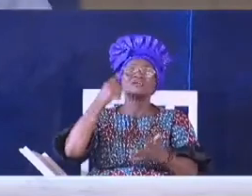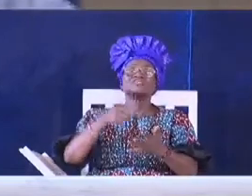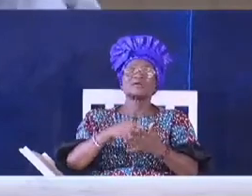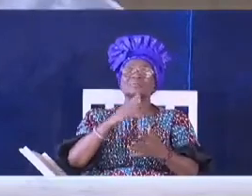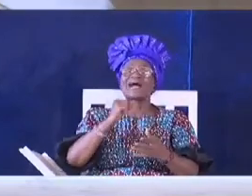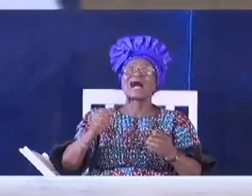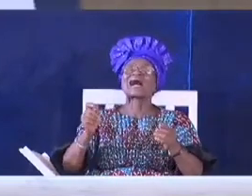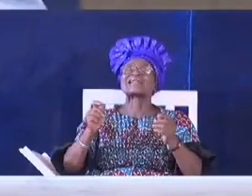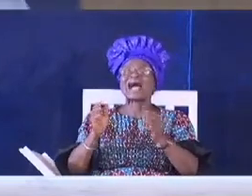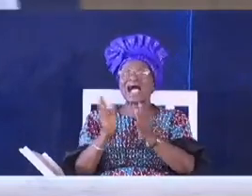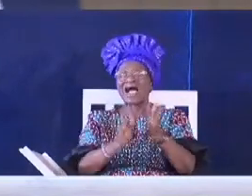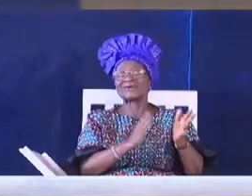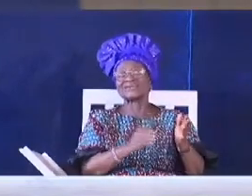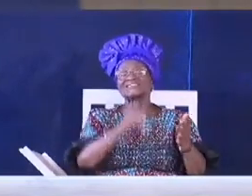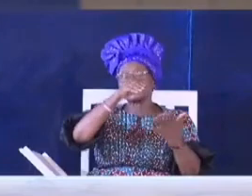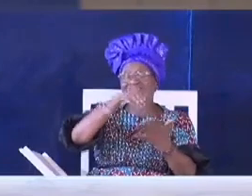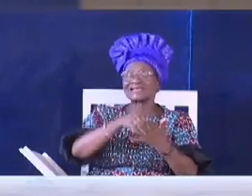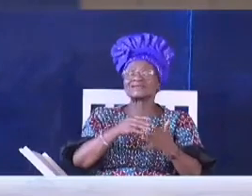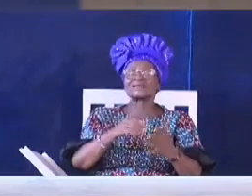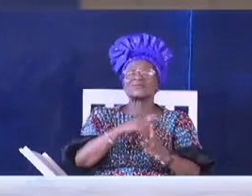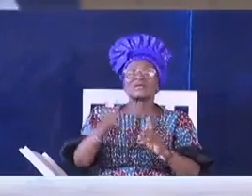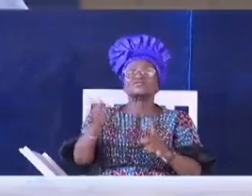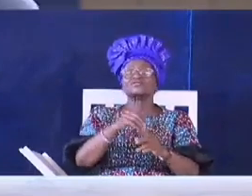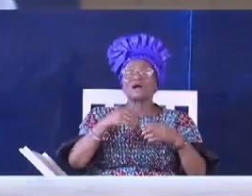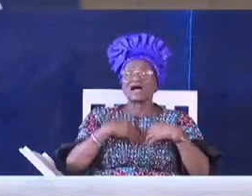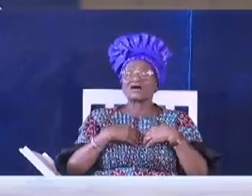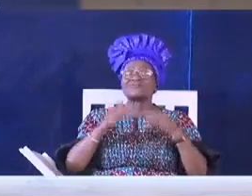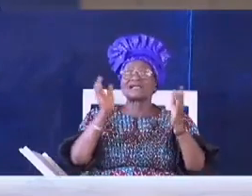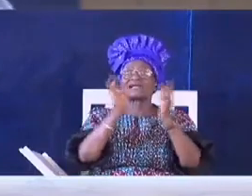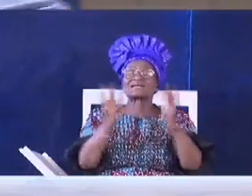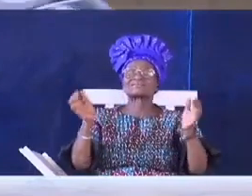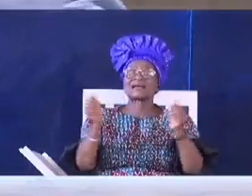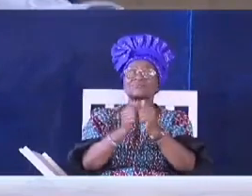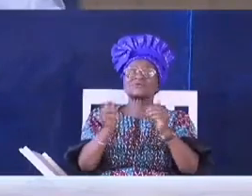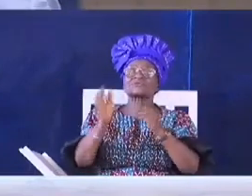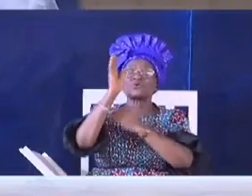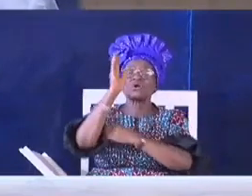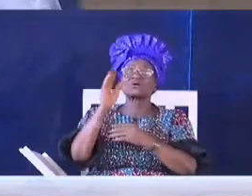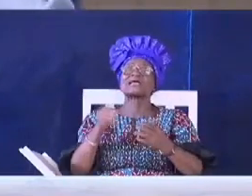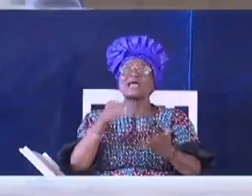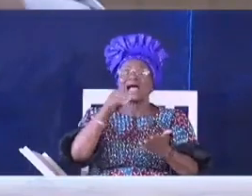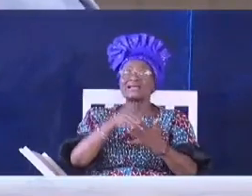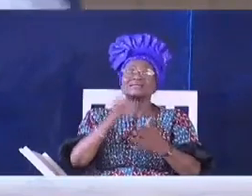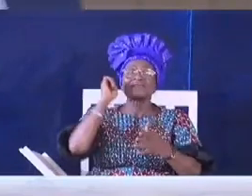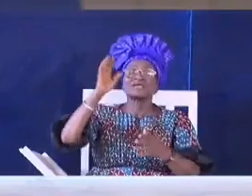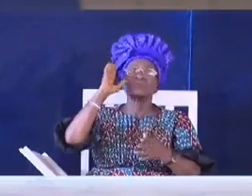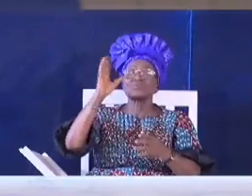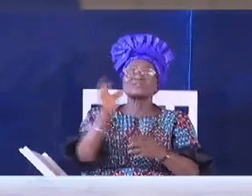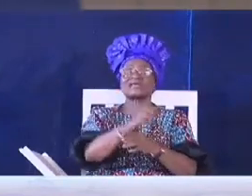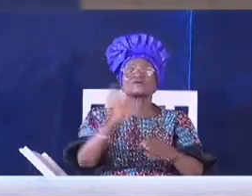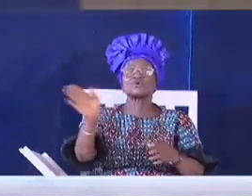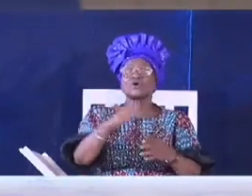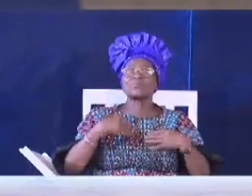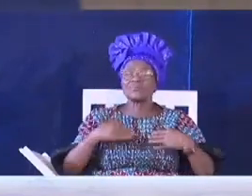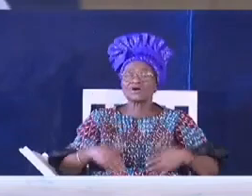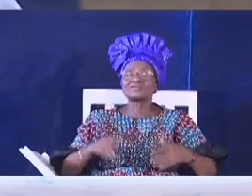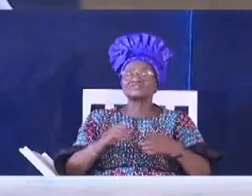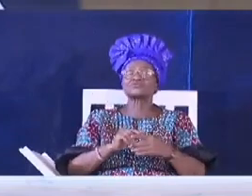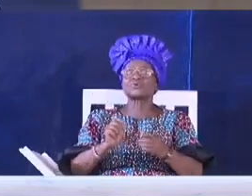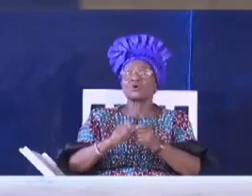assembled. When you have an encounter with God today, he will take your body to pieces, clean